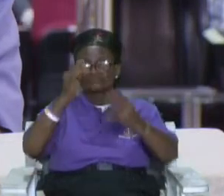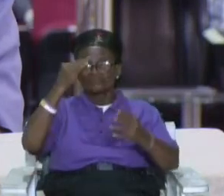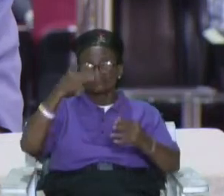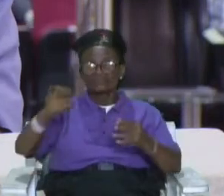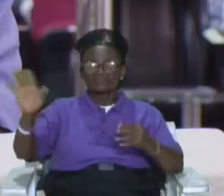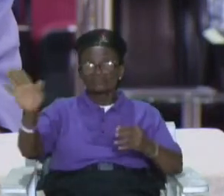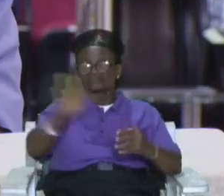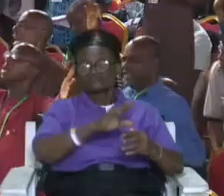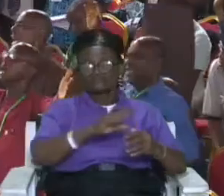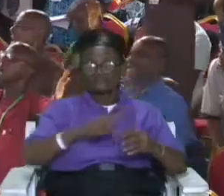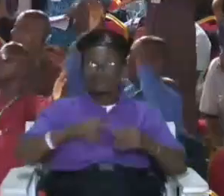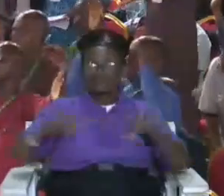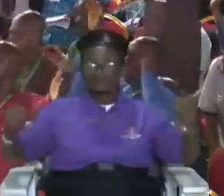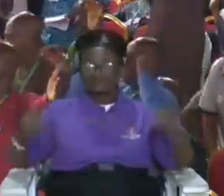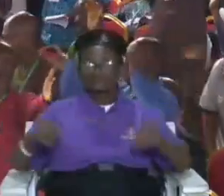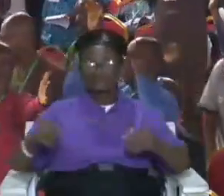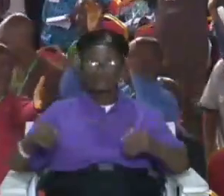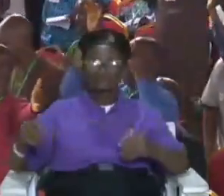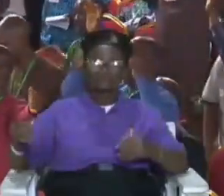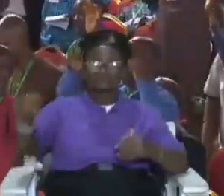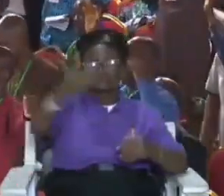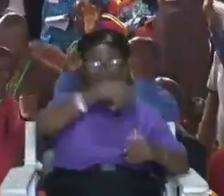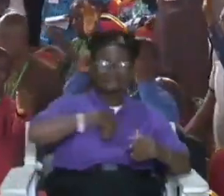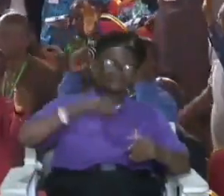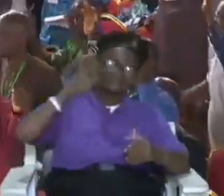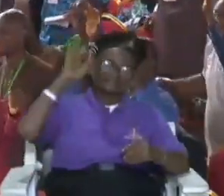you will enjoy.